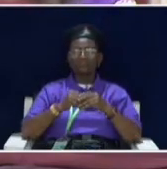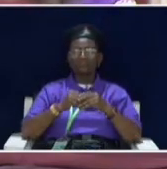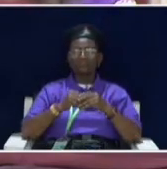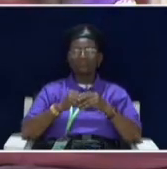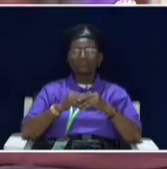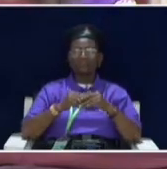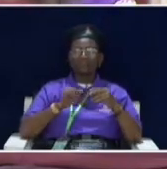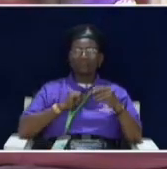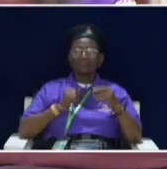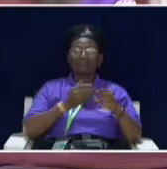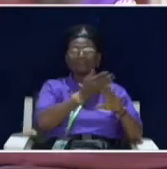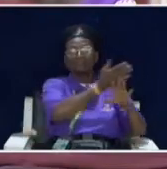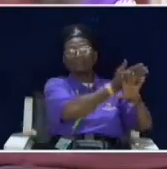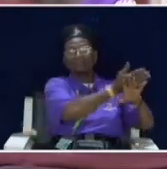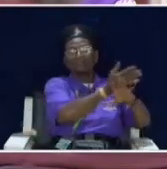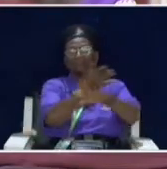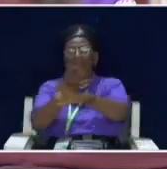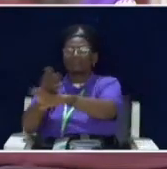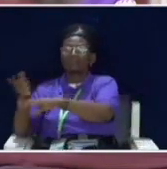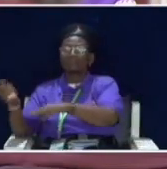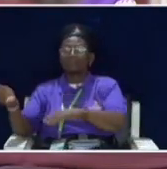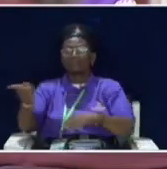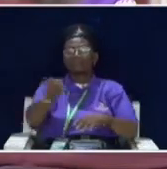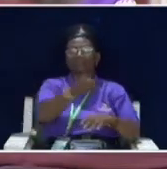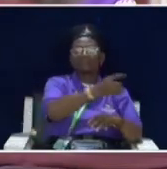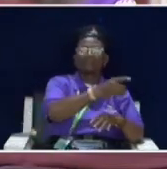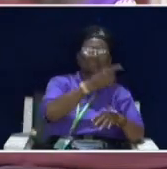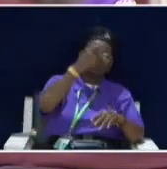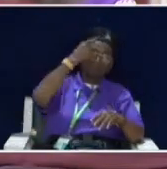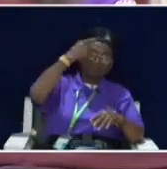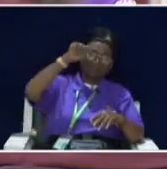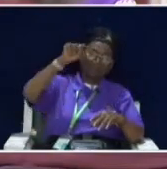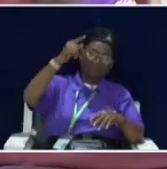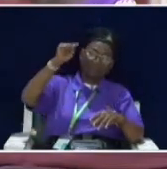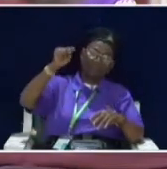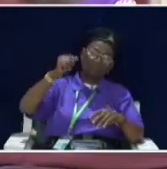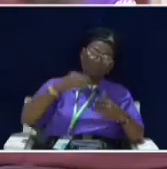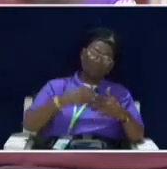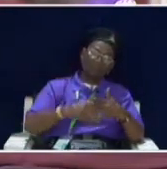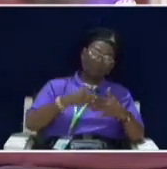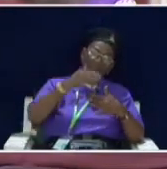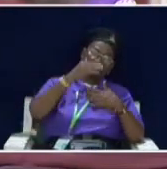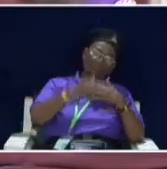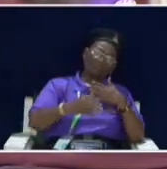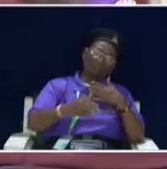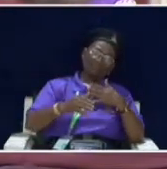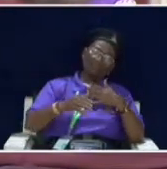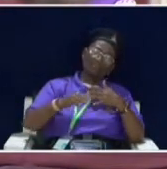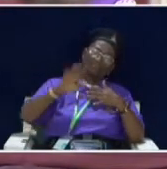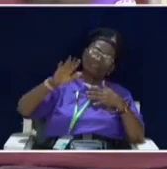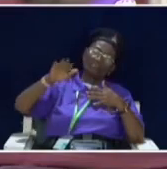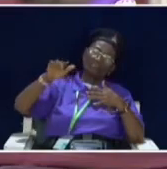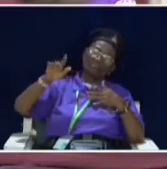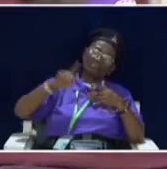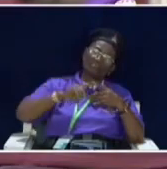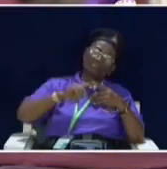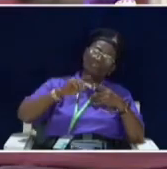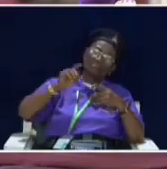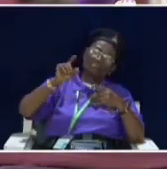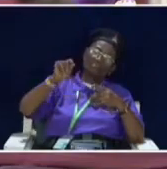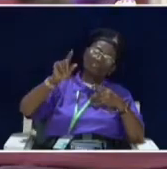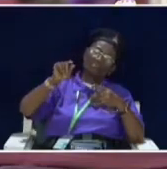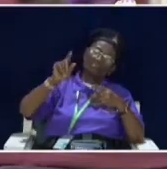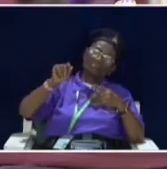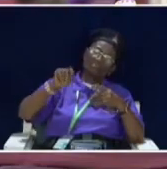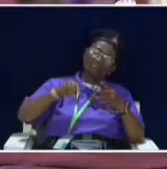I appeal to you for the next 15 to 20 minutes. Mo ro gidigidi fun iseju bi 15